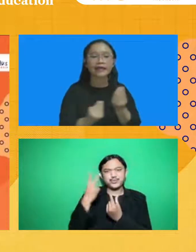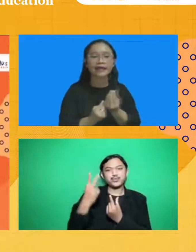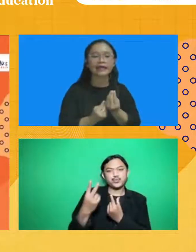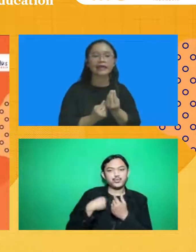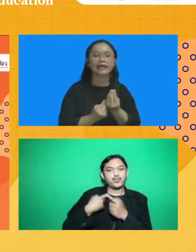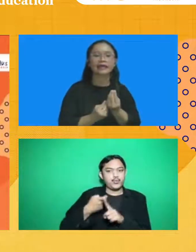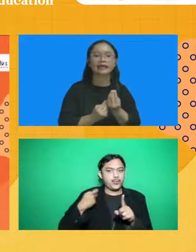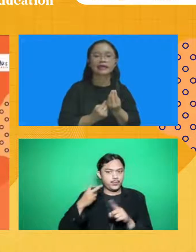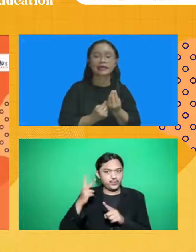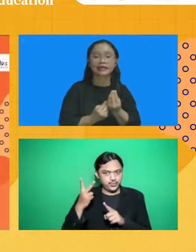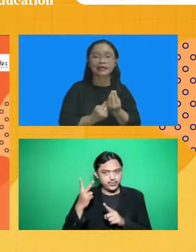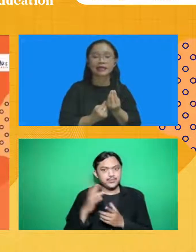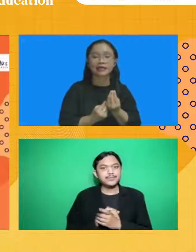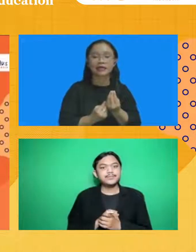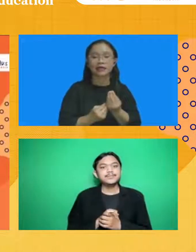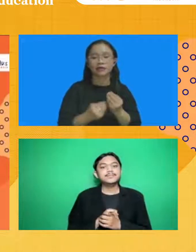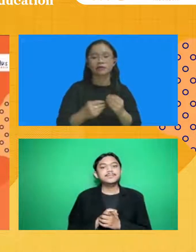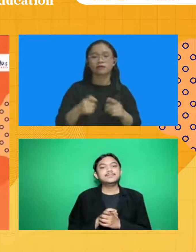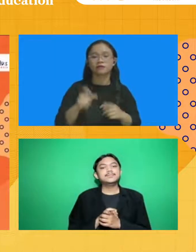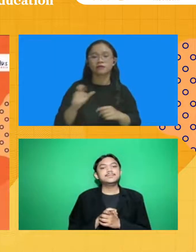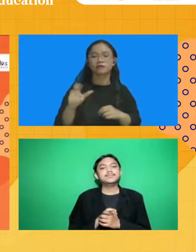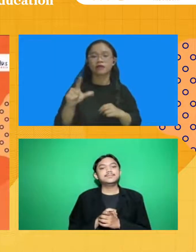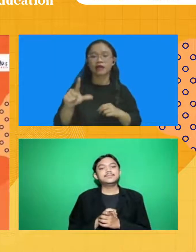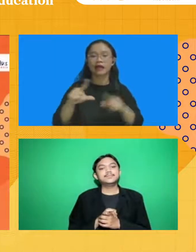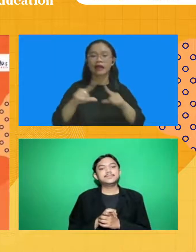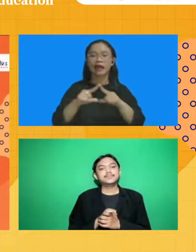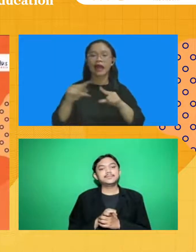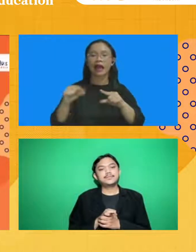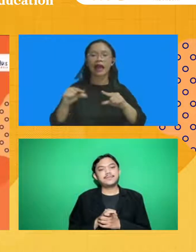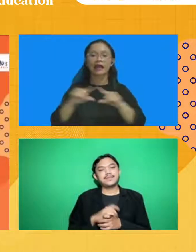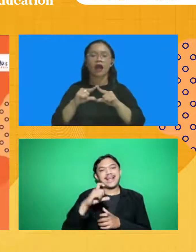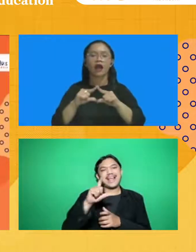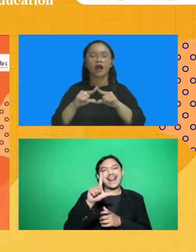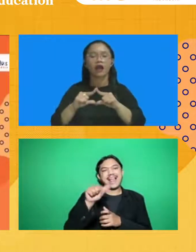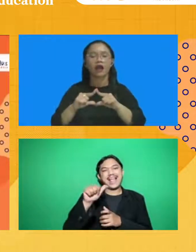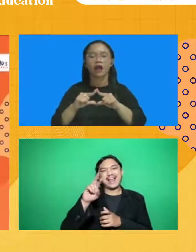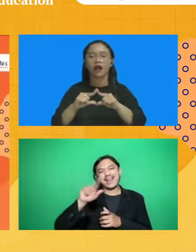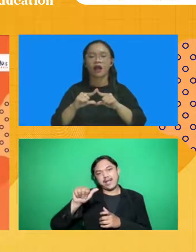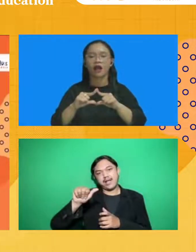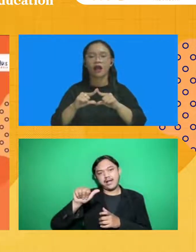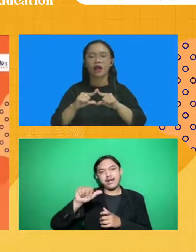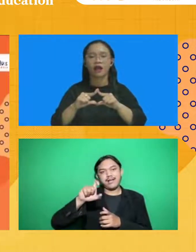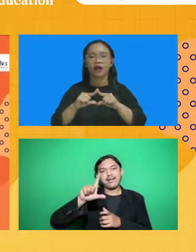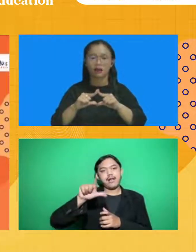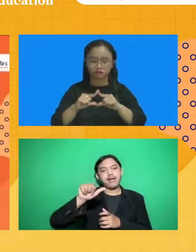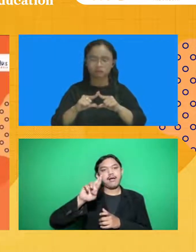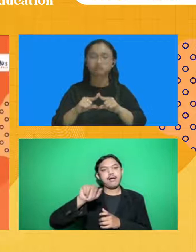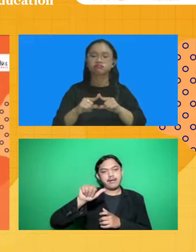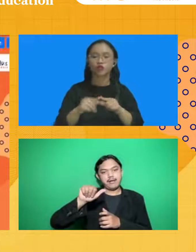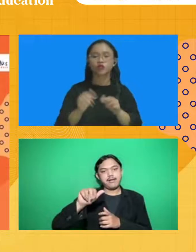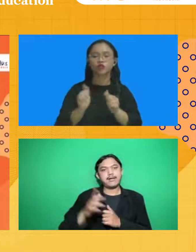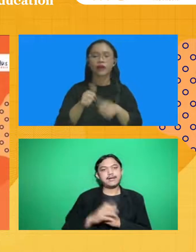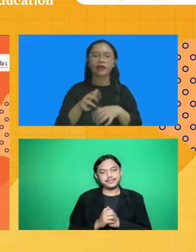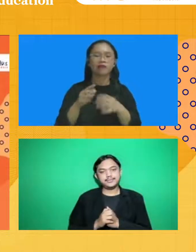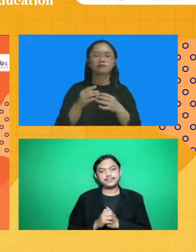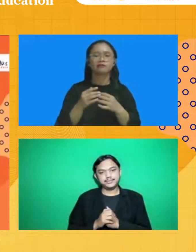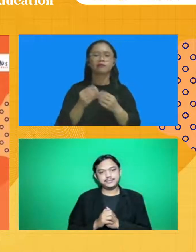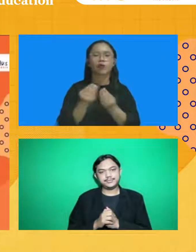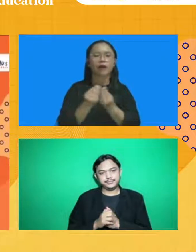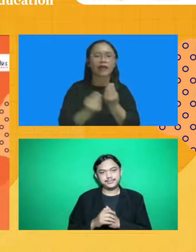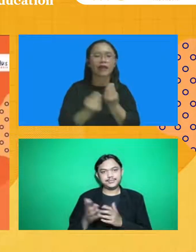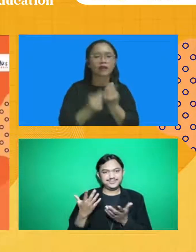will represent us to presenting the summarize and her thought. Thank you, Lara.